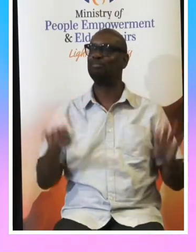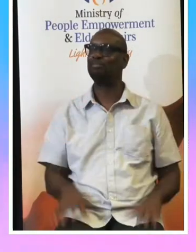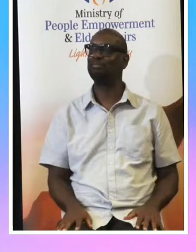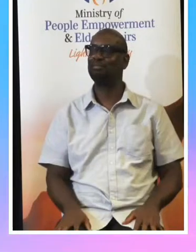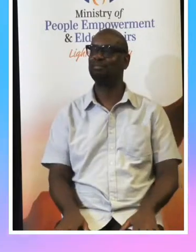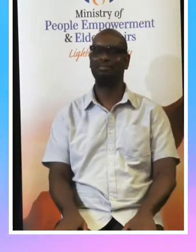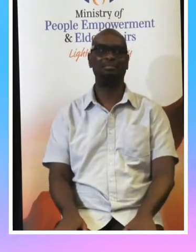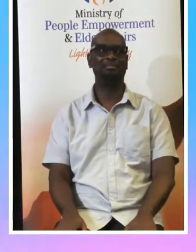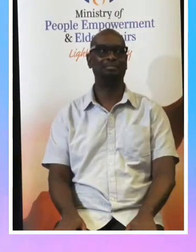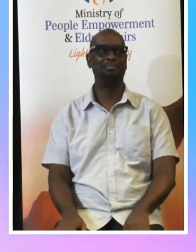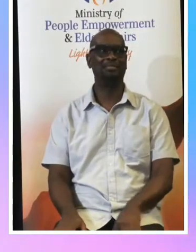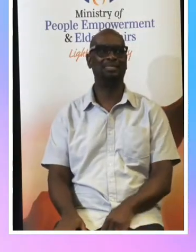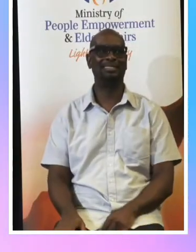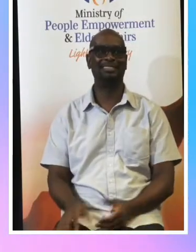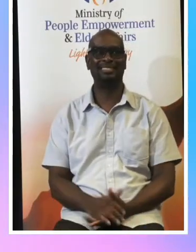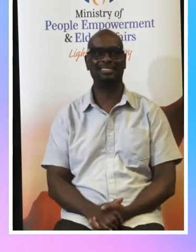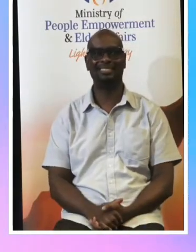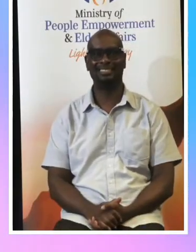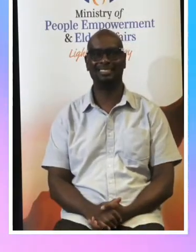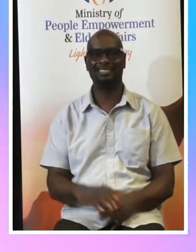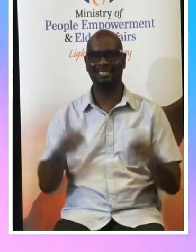I ended up crying anyway.